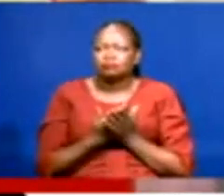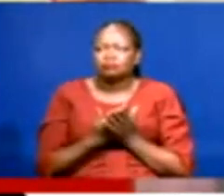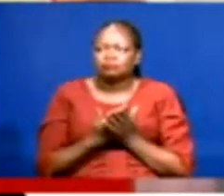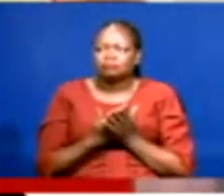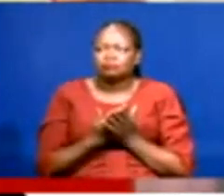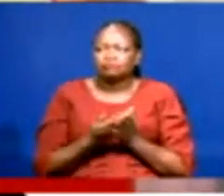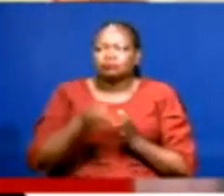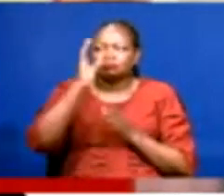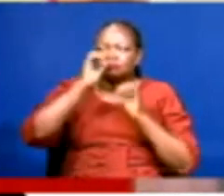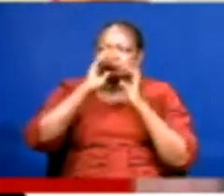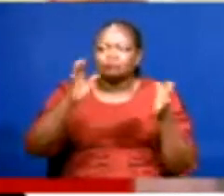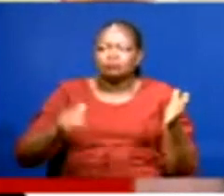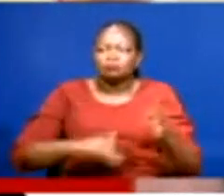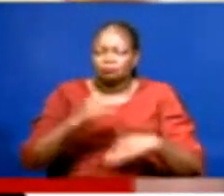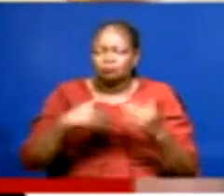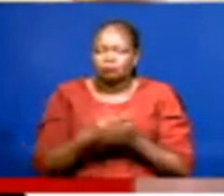God bless you all.